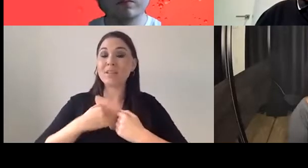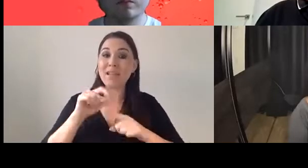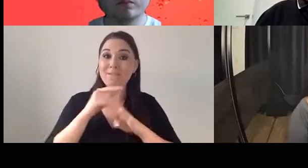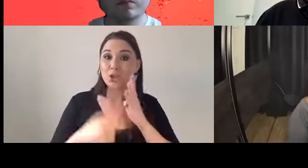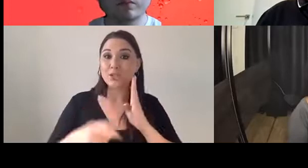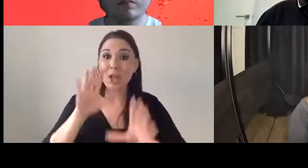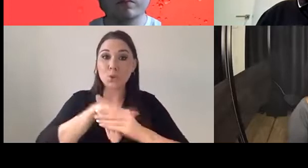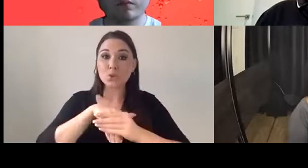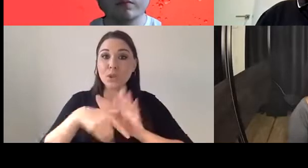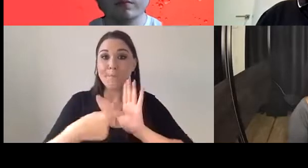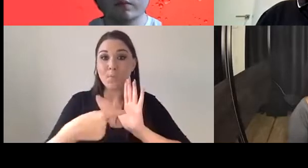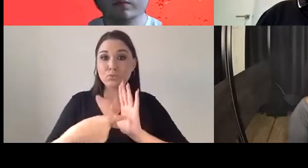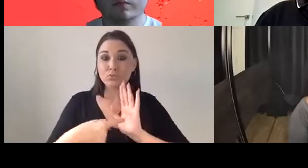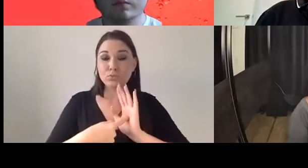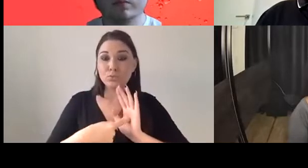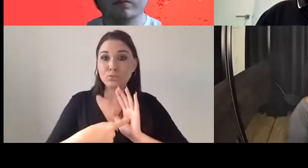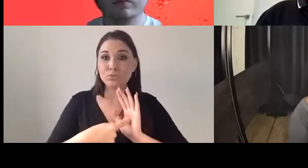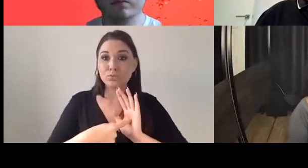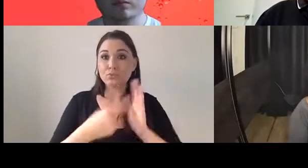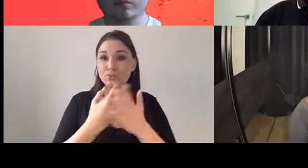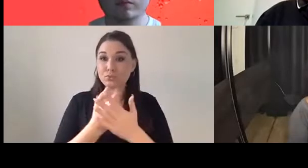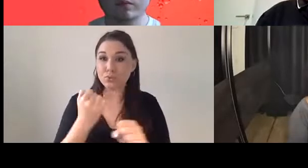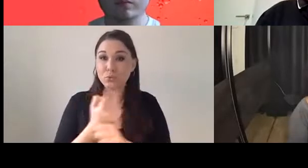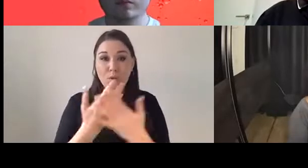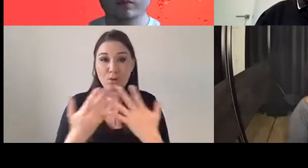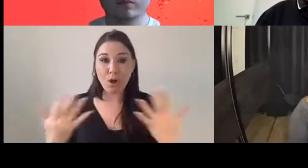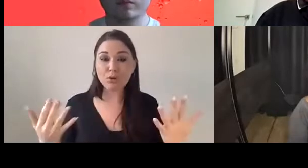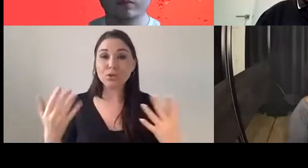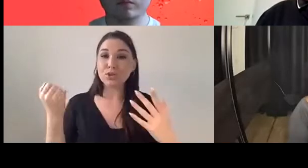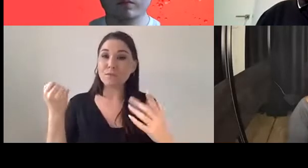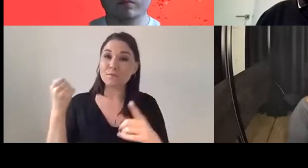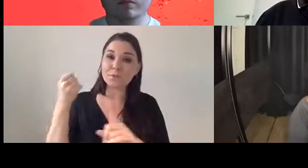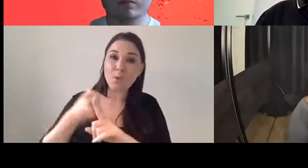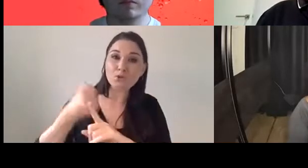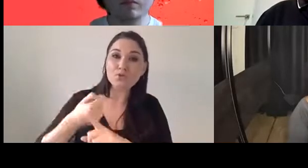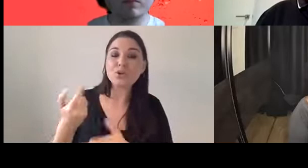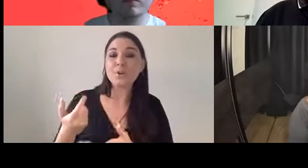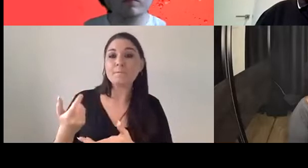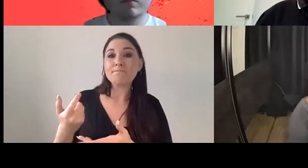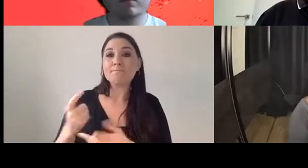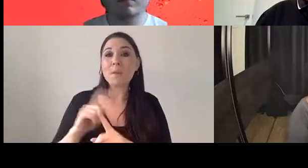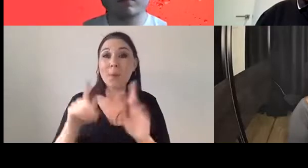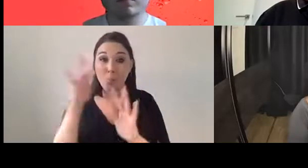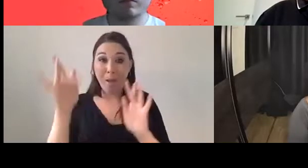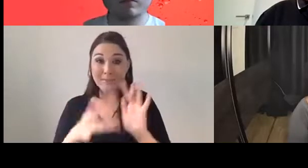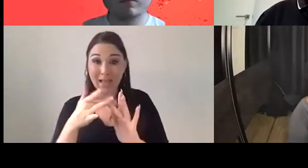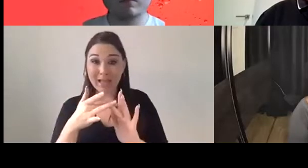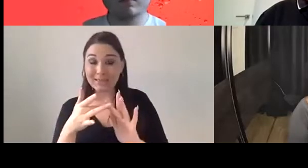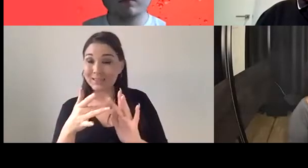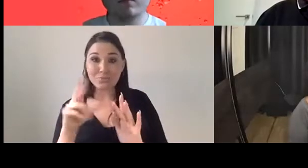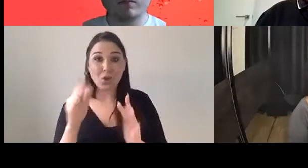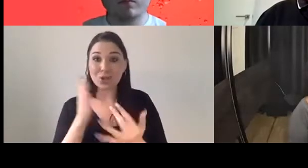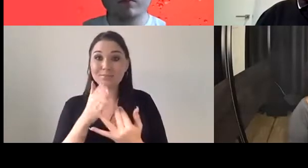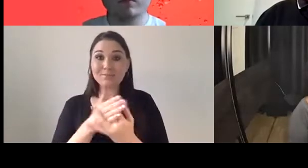you, and you do lots of sponsorship and a lot of comms around that, but then your website is not accessible, then you're not being